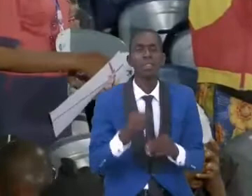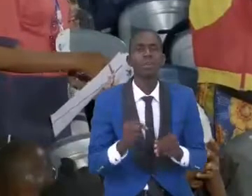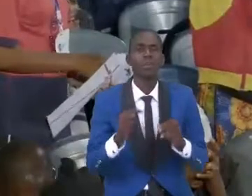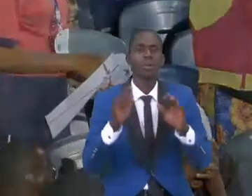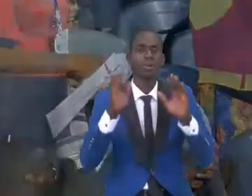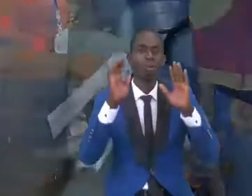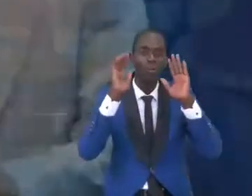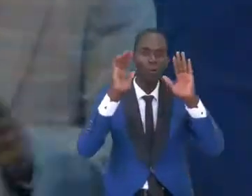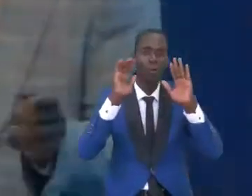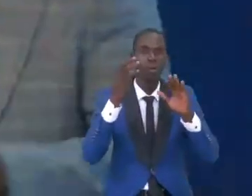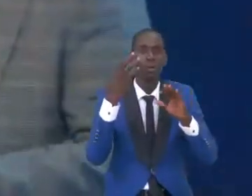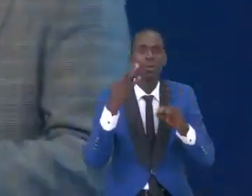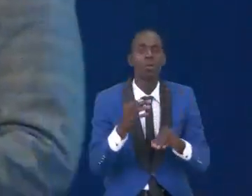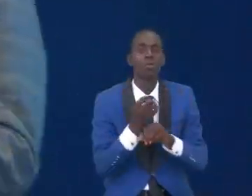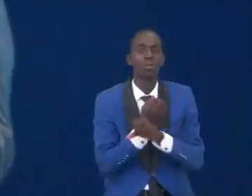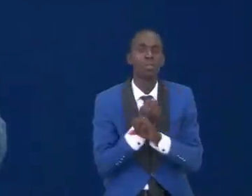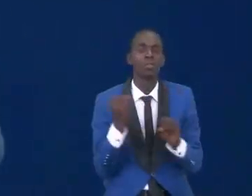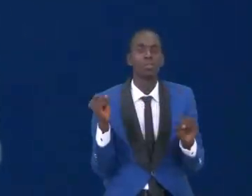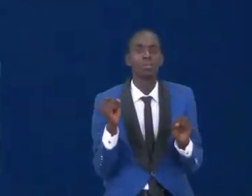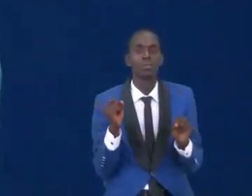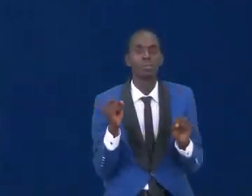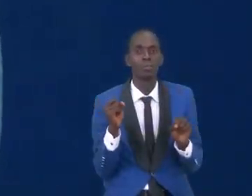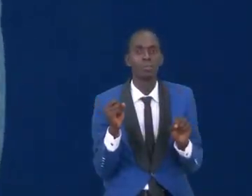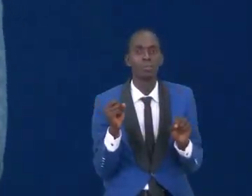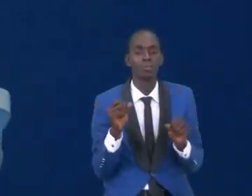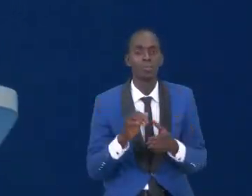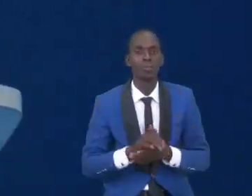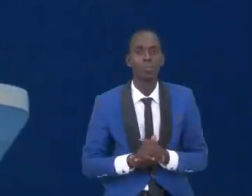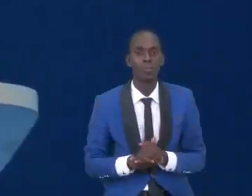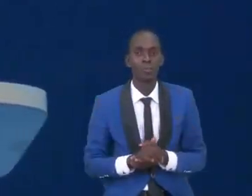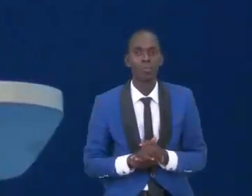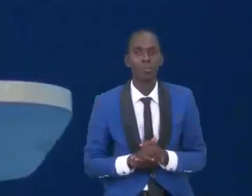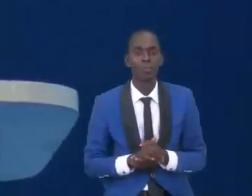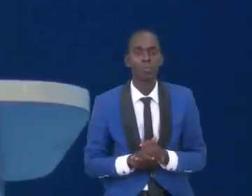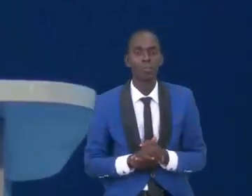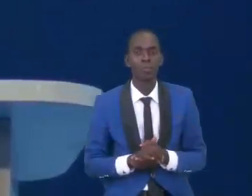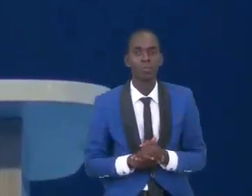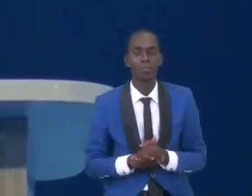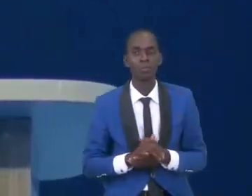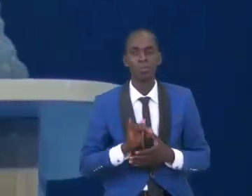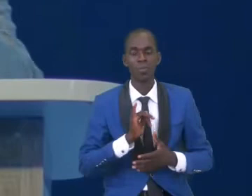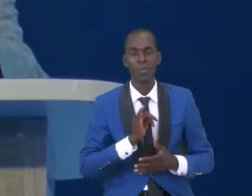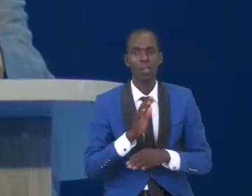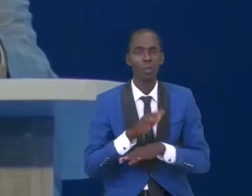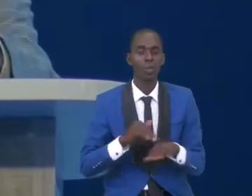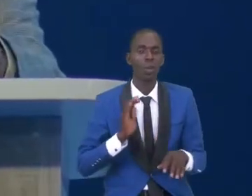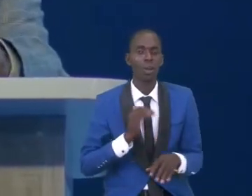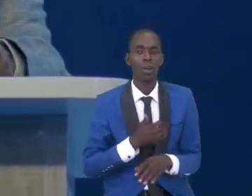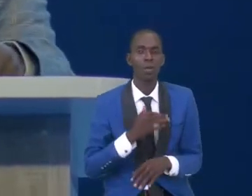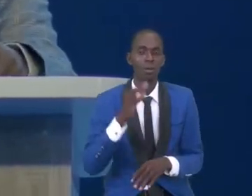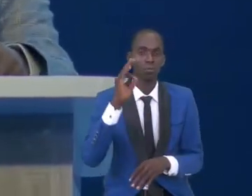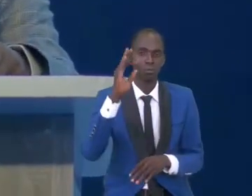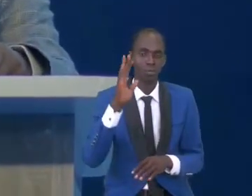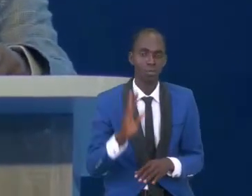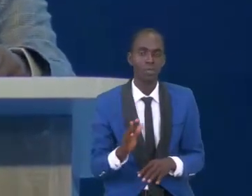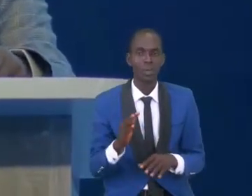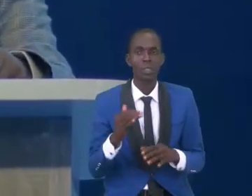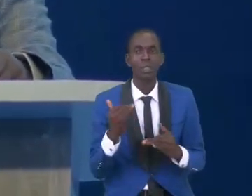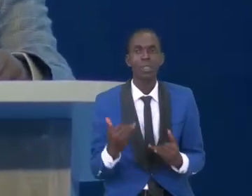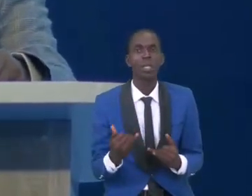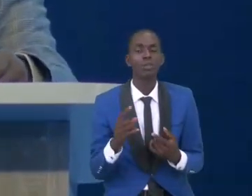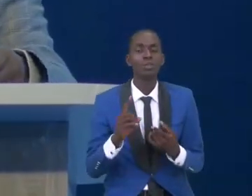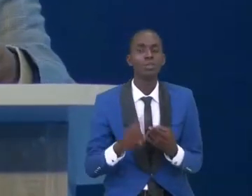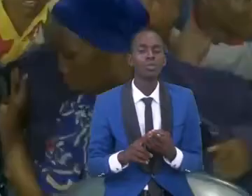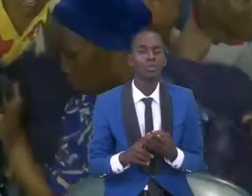of salvation. I call on our moderating pastor tonight to lead us this time